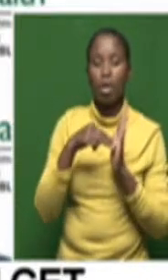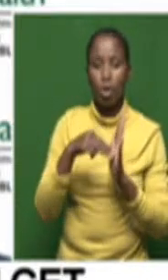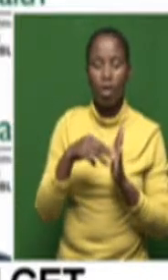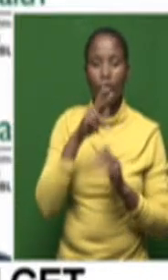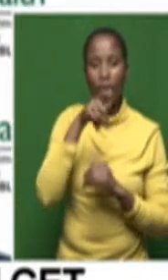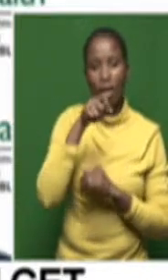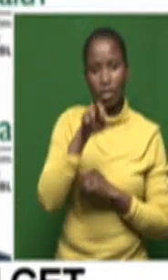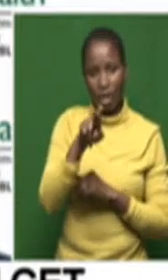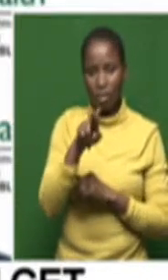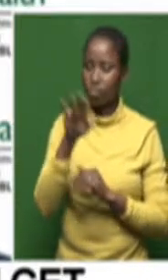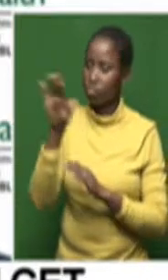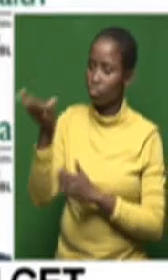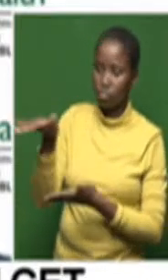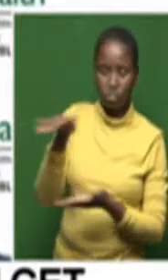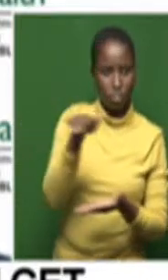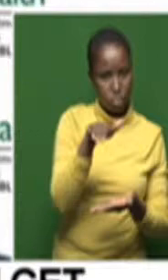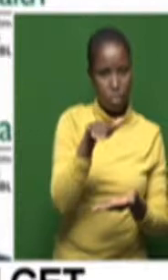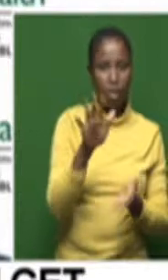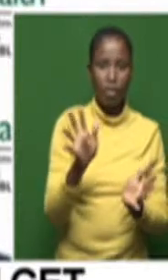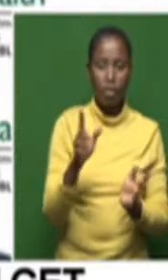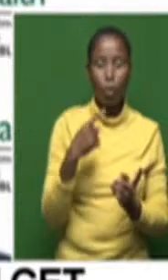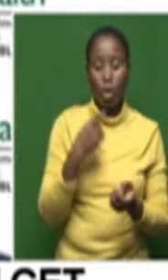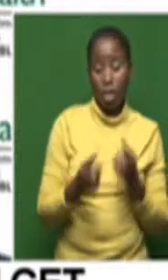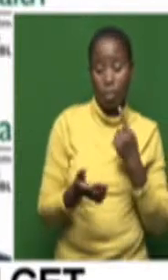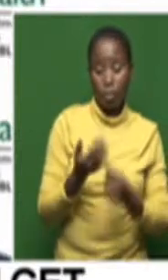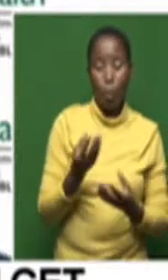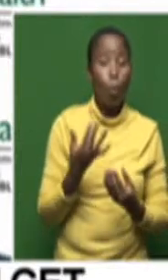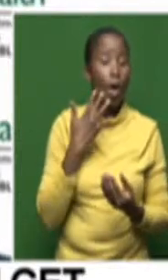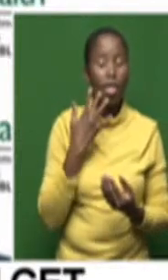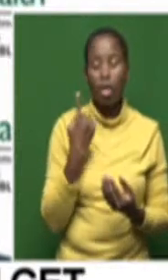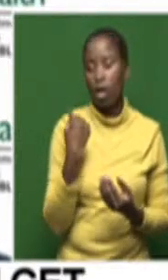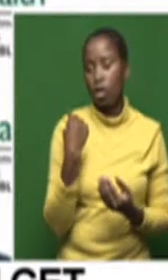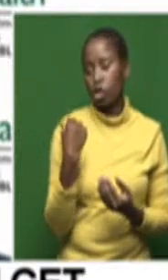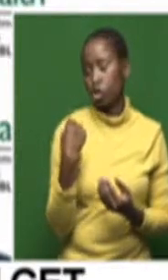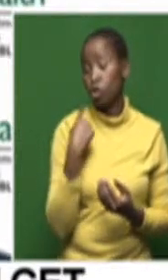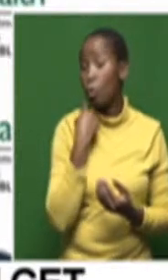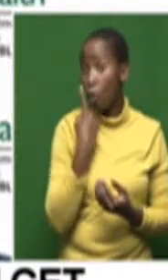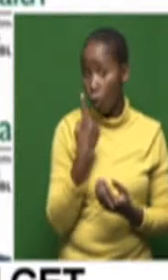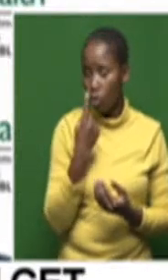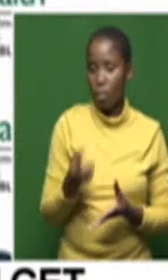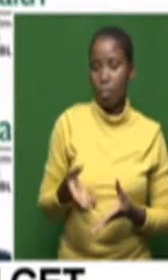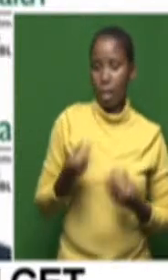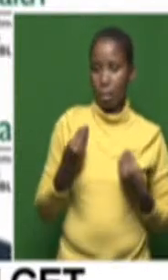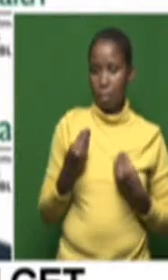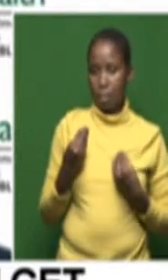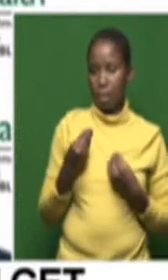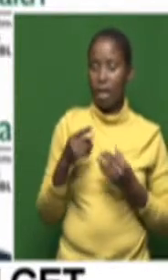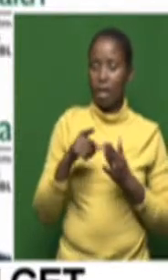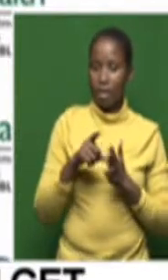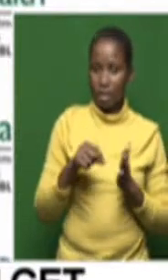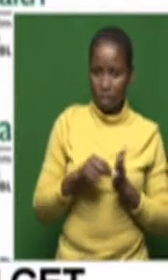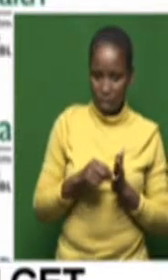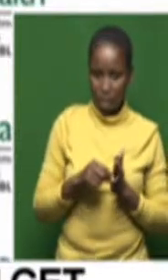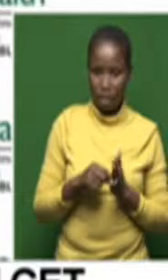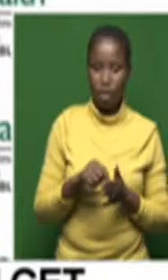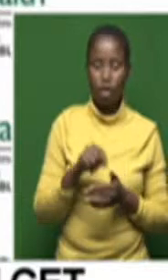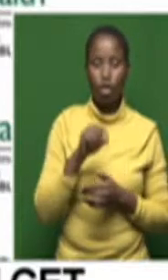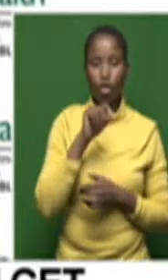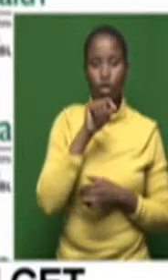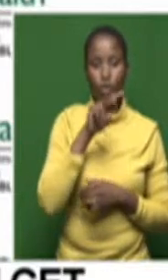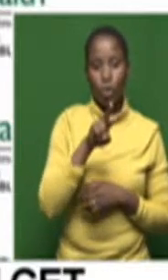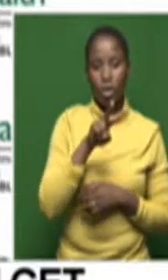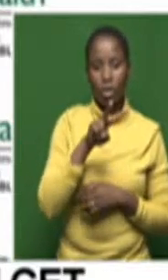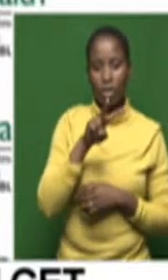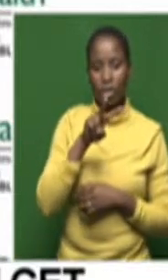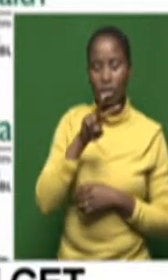vaccine, which we will be receiving tomorrow on the 28th of August, which will be in addition to the 5.6